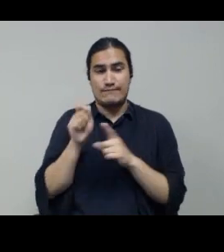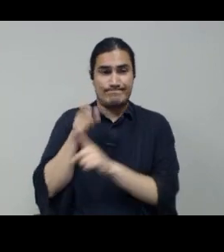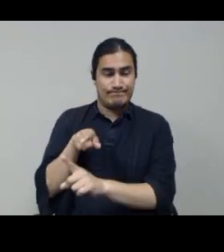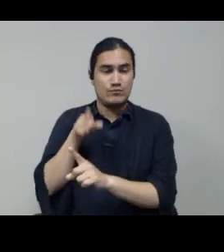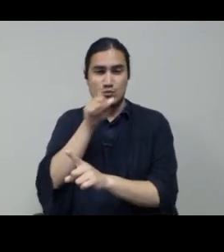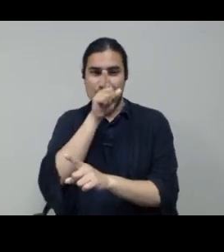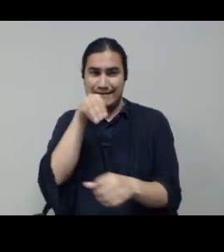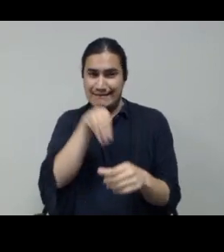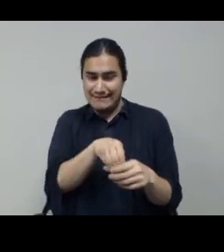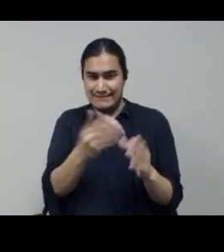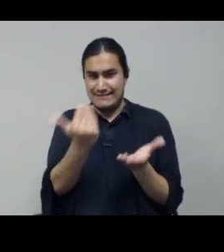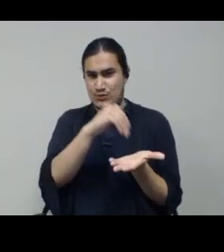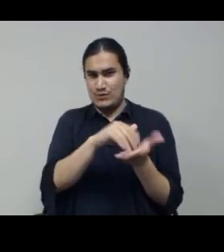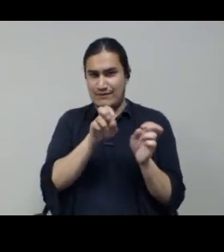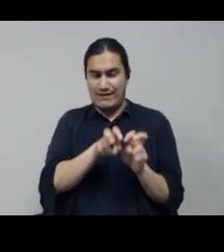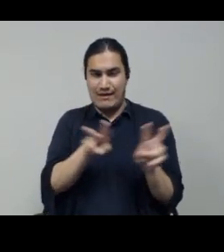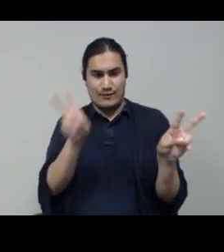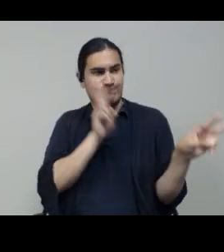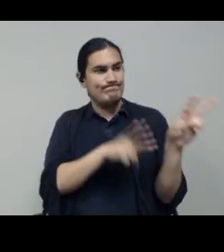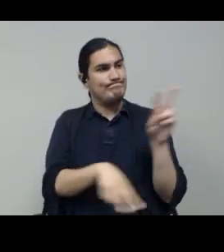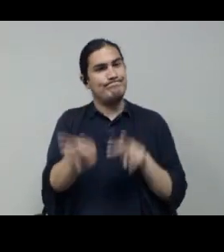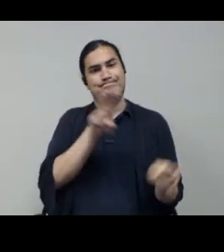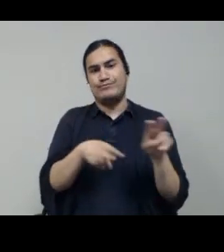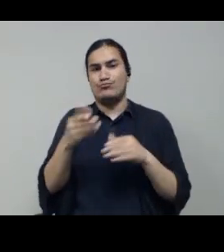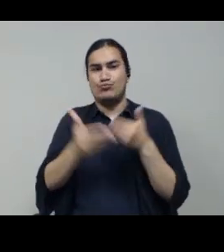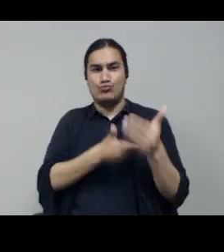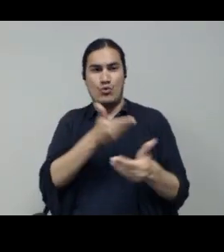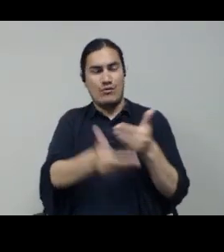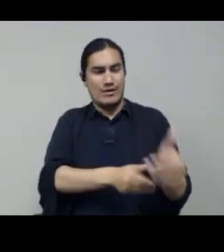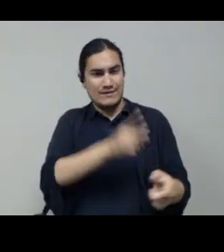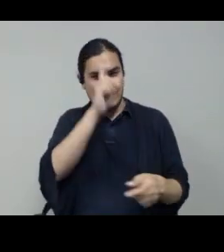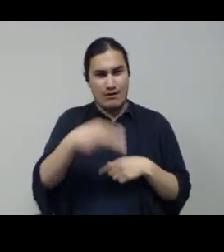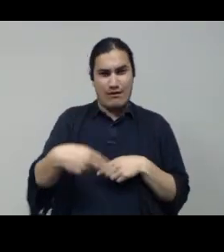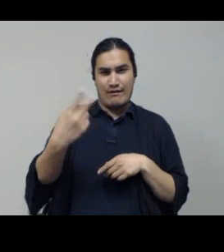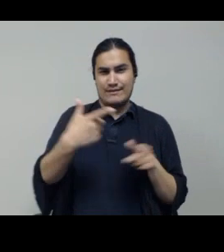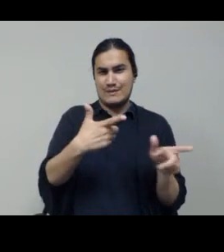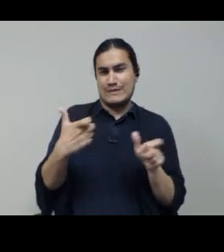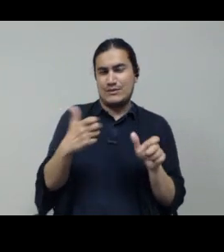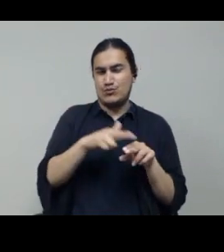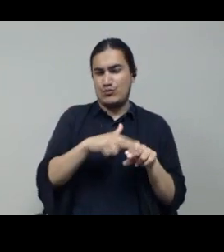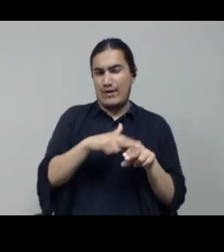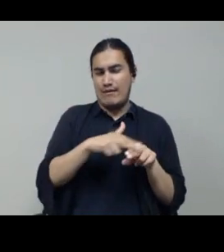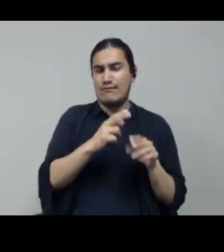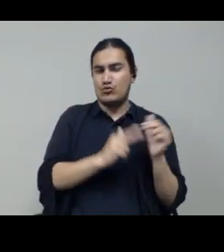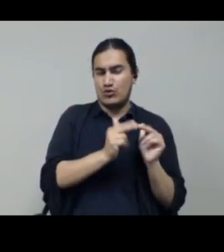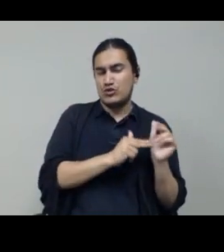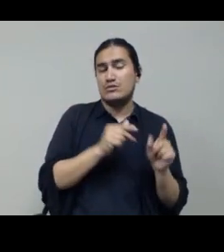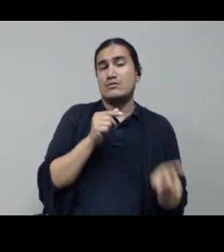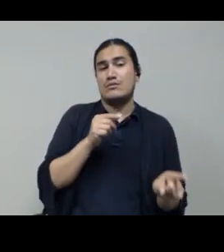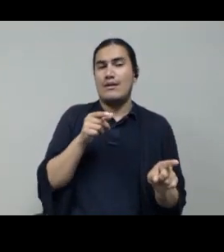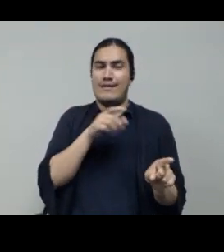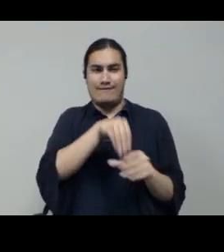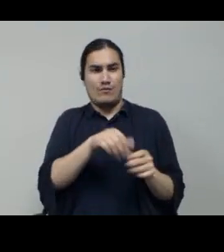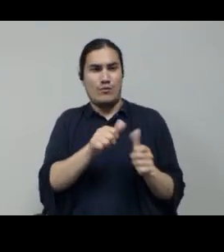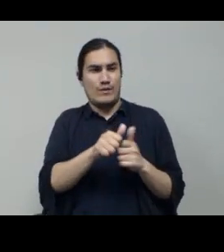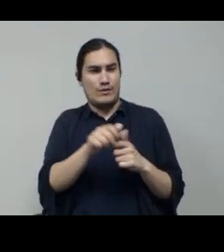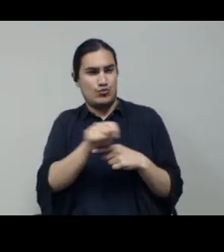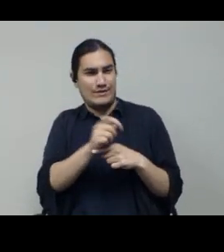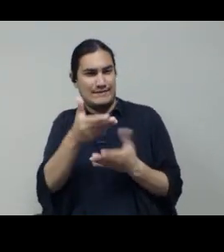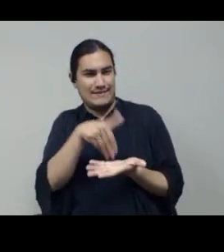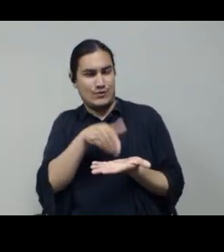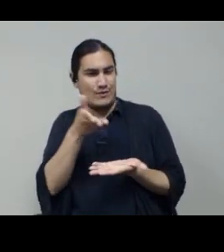Central Valley to see the progress of high-speed rail construction, and he was pleased to tour the Selma Training Center with you. He